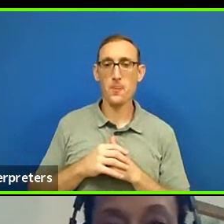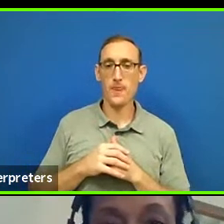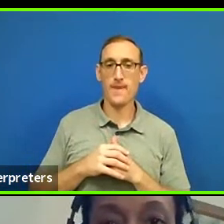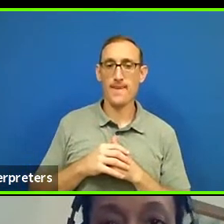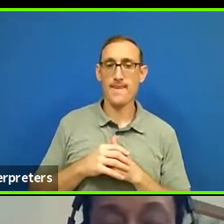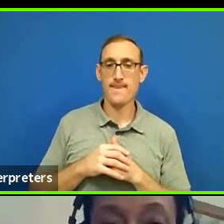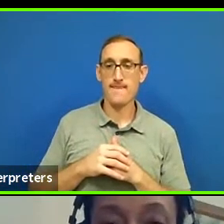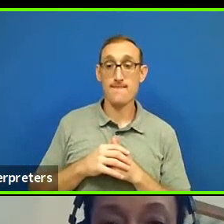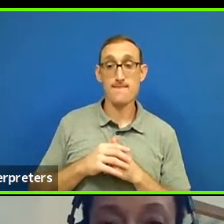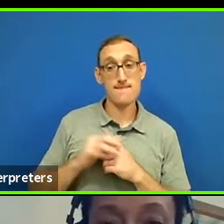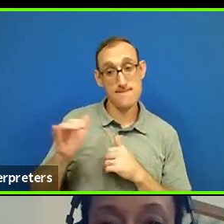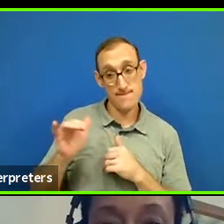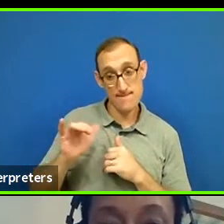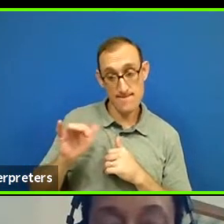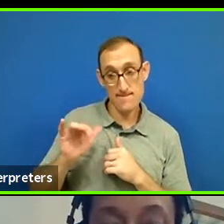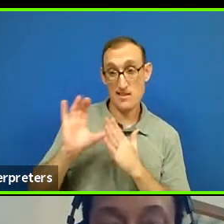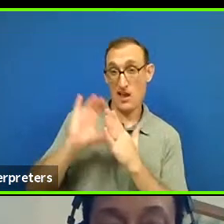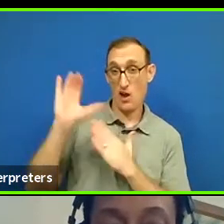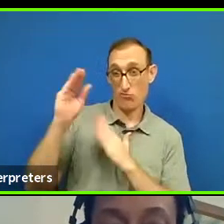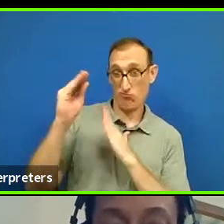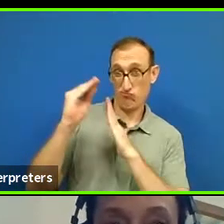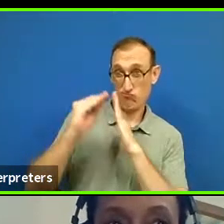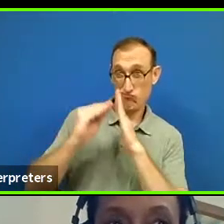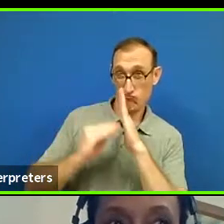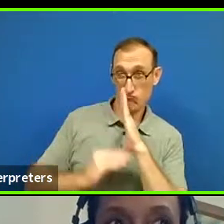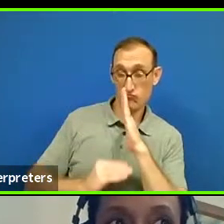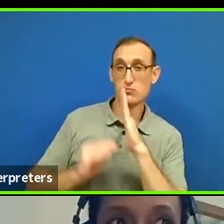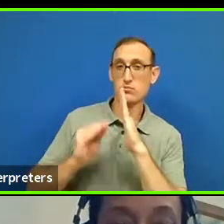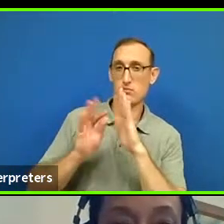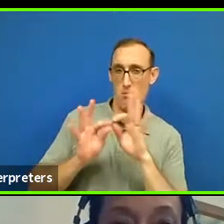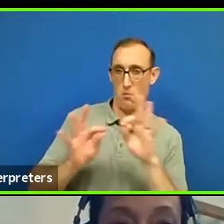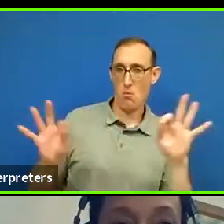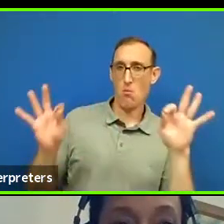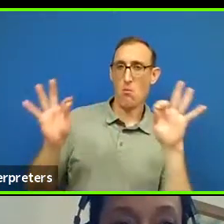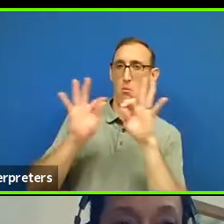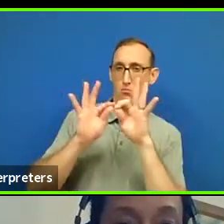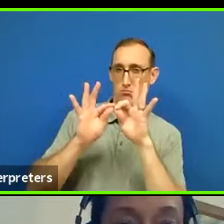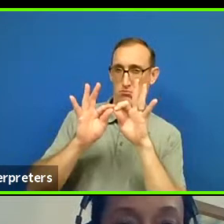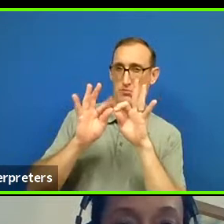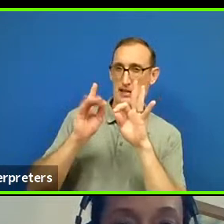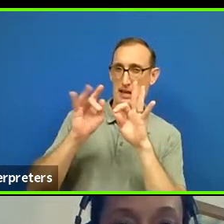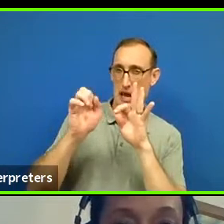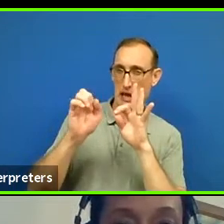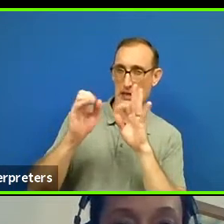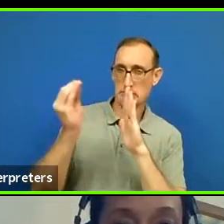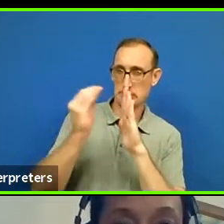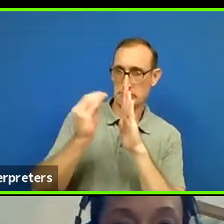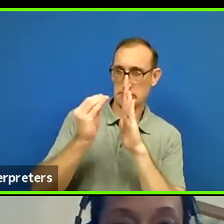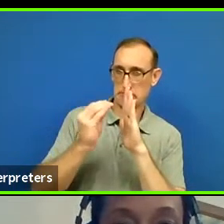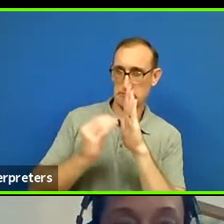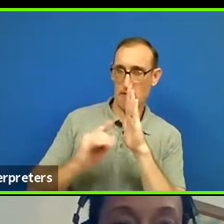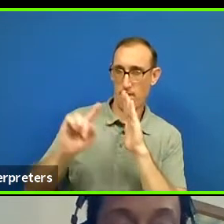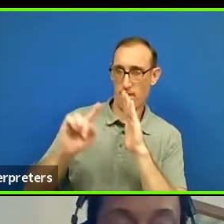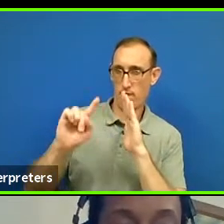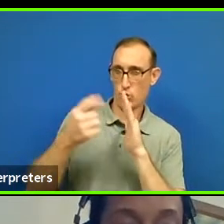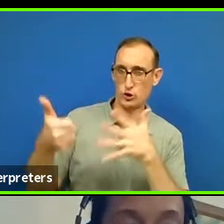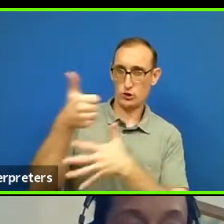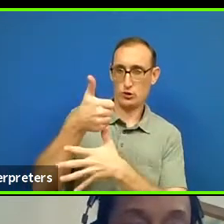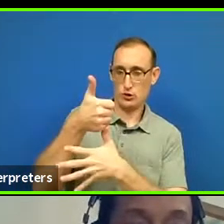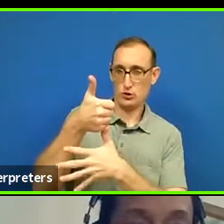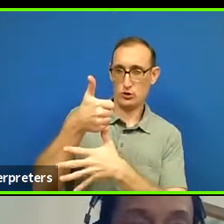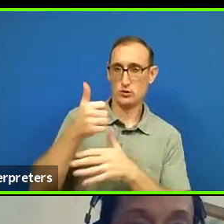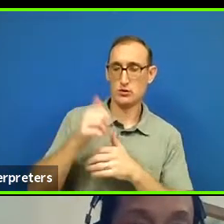sure that we build that calendar with the critical dates that we have in terms of reporting and structure. I want to